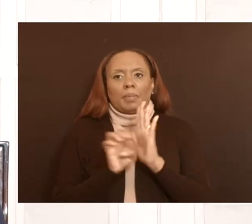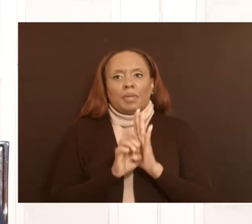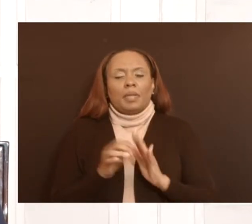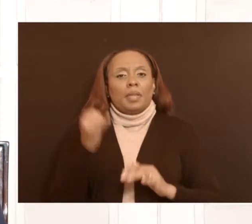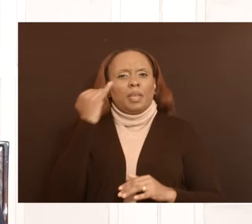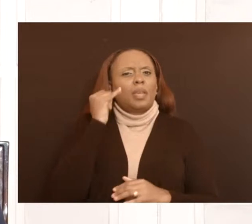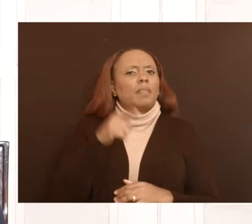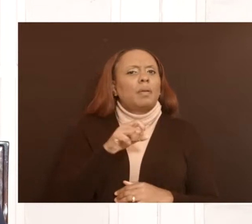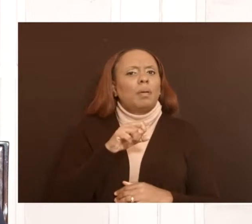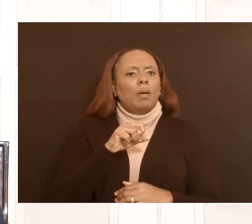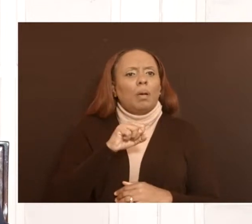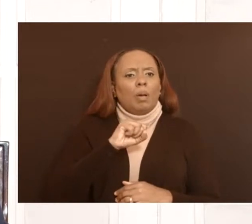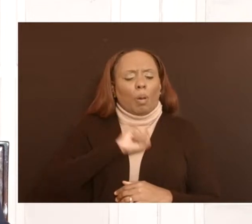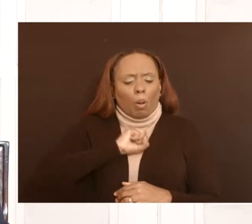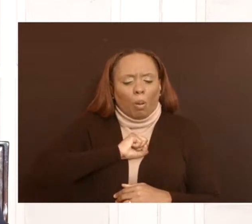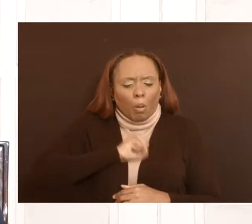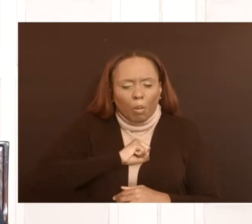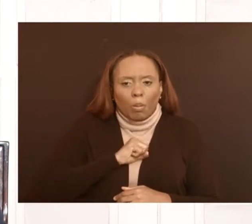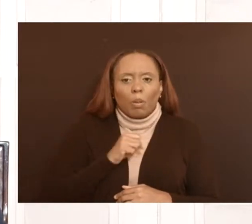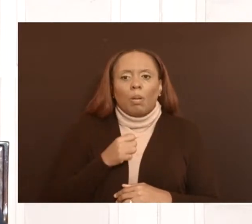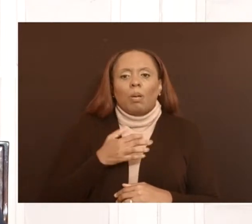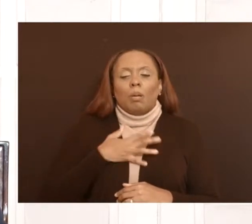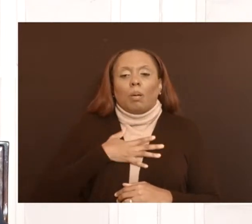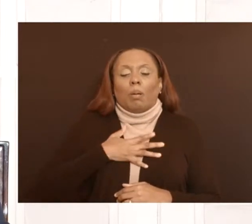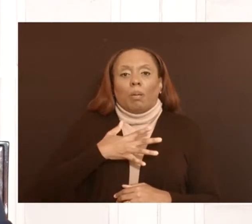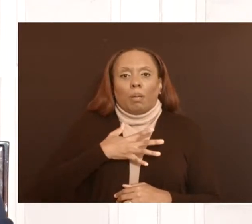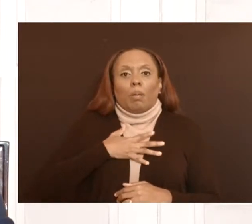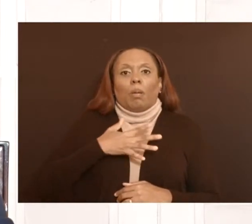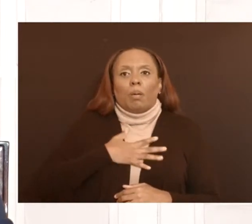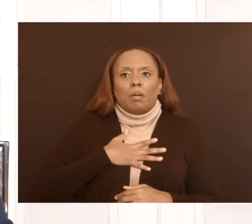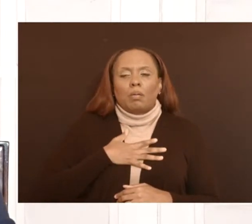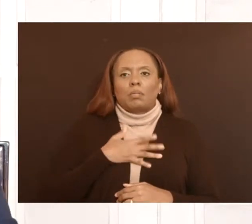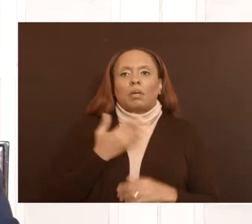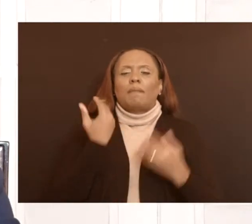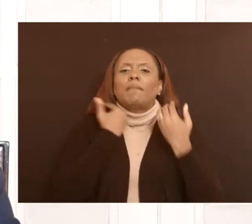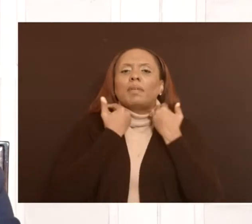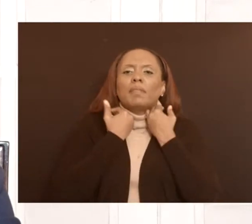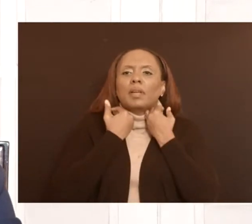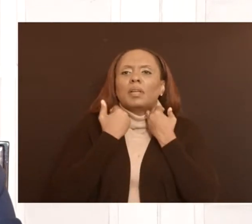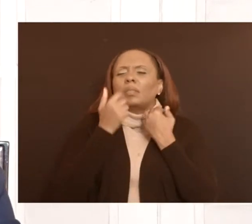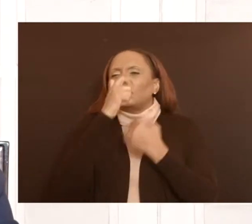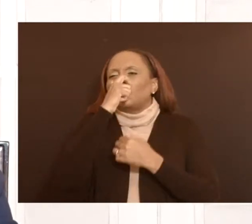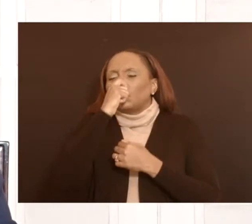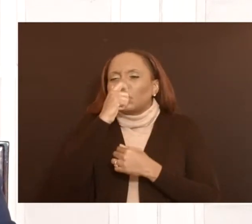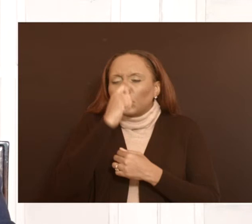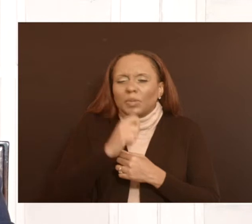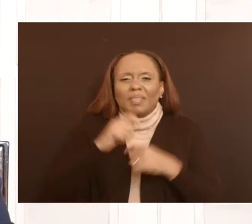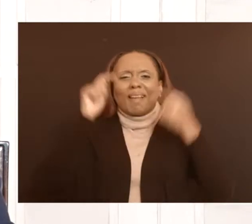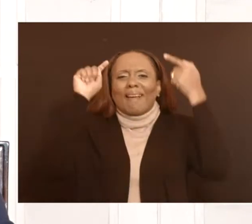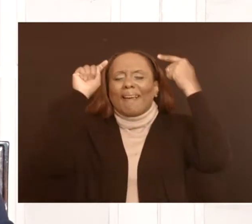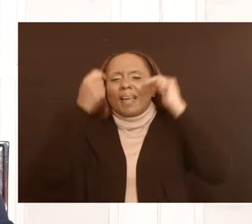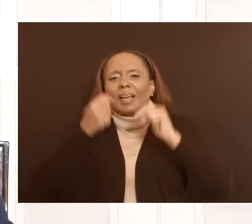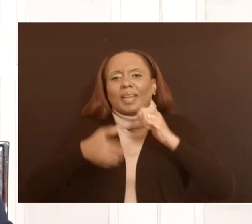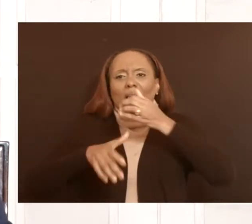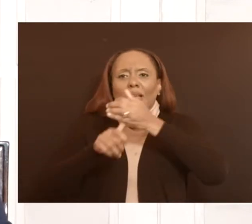a cold, a fever, if you have shortness of breath, if you think your sinus has gone off, if you have a headache, if you have diarrhea like some of the patients